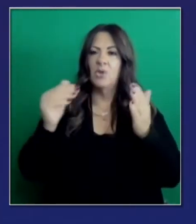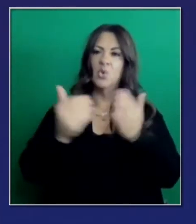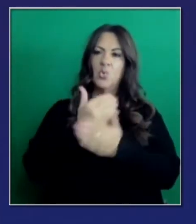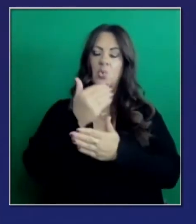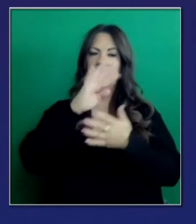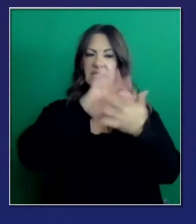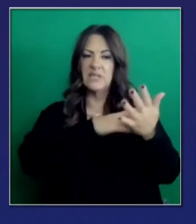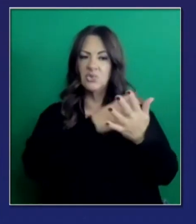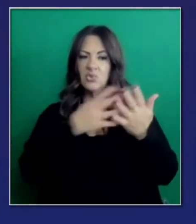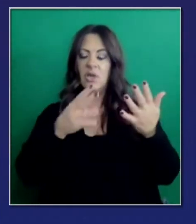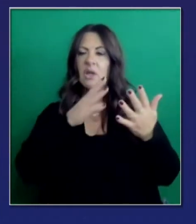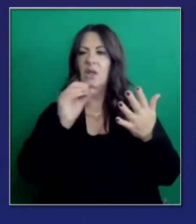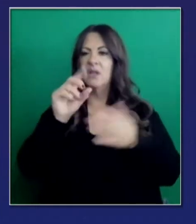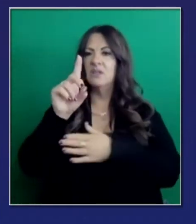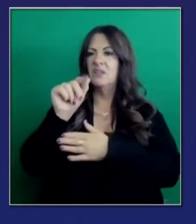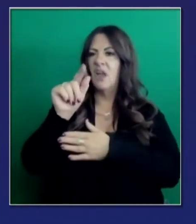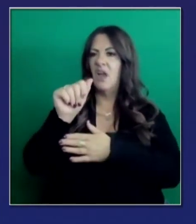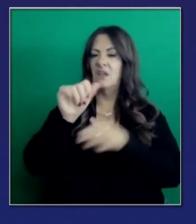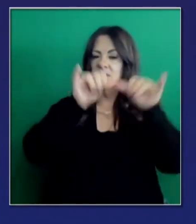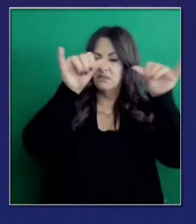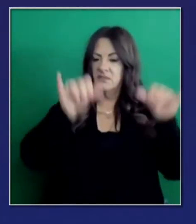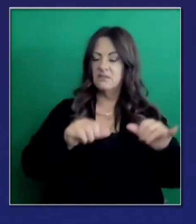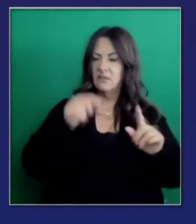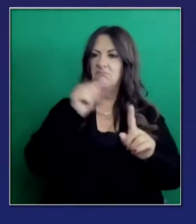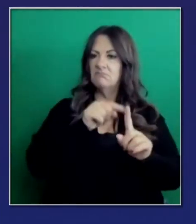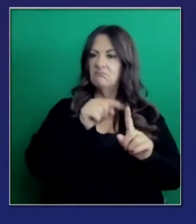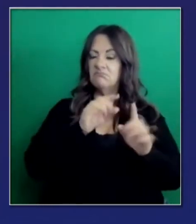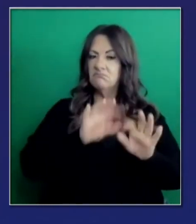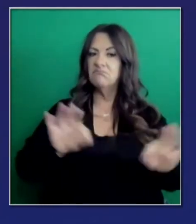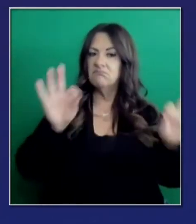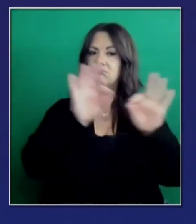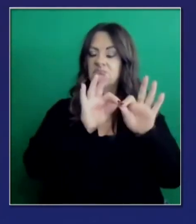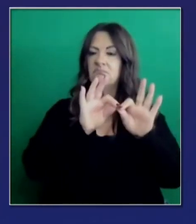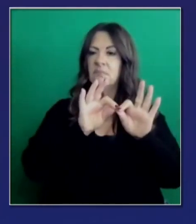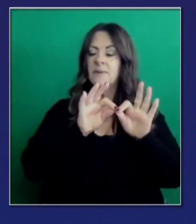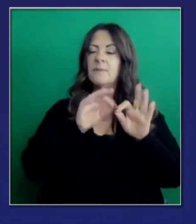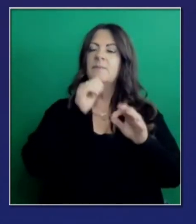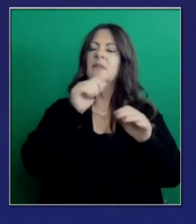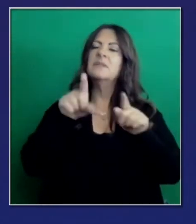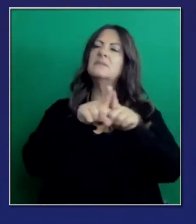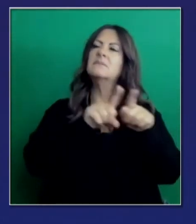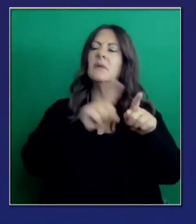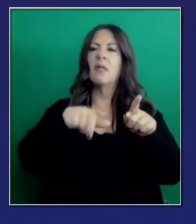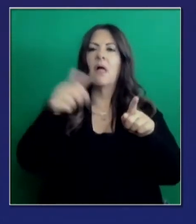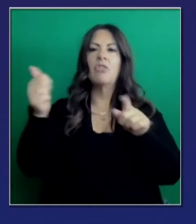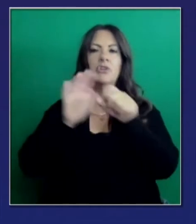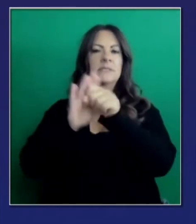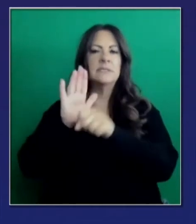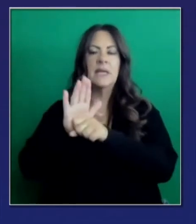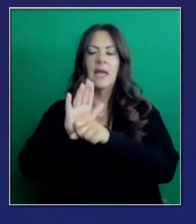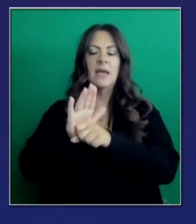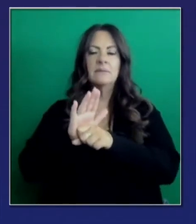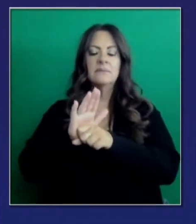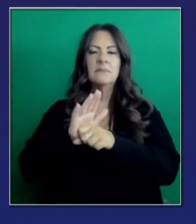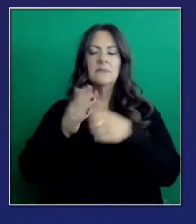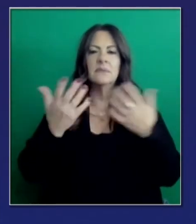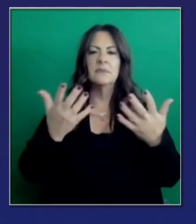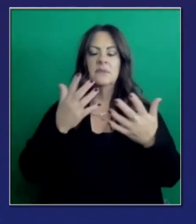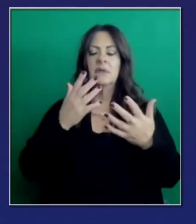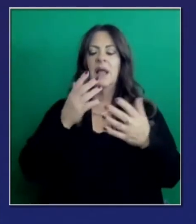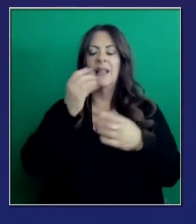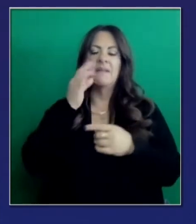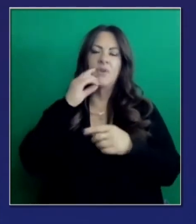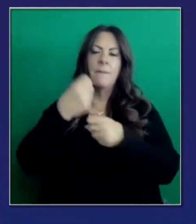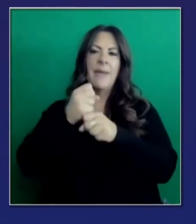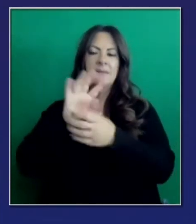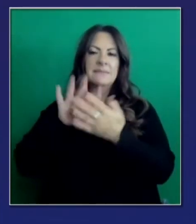just a notification system, as some other states have, or a system for reservations just with state clinics. This is an